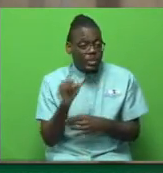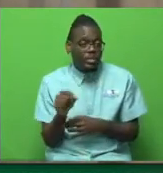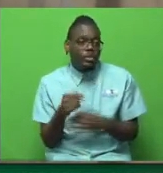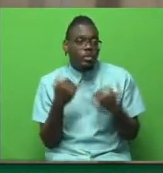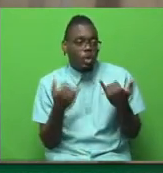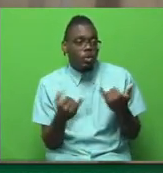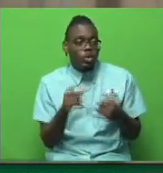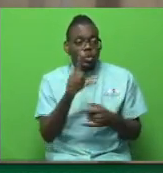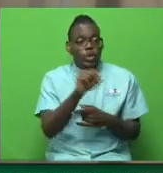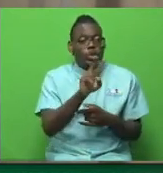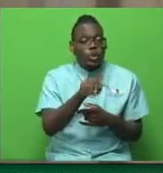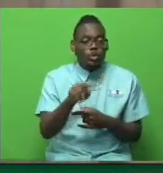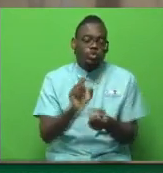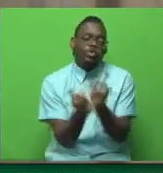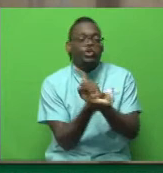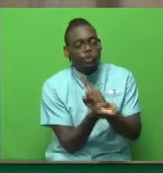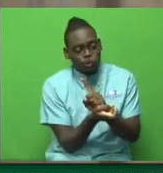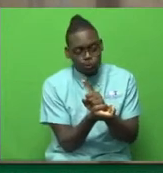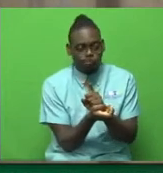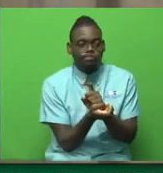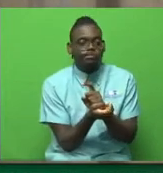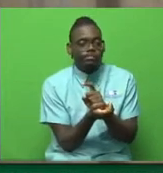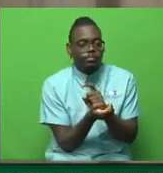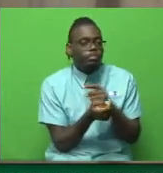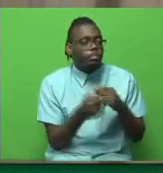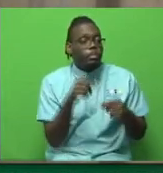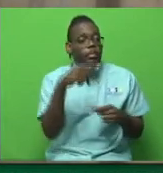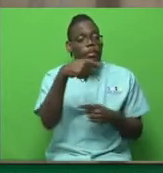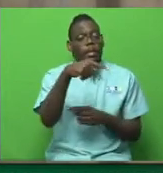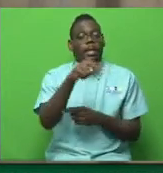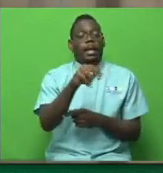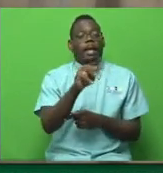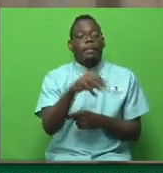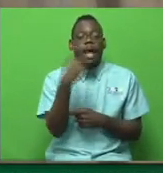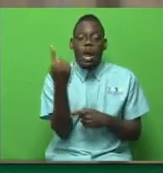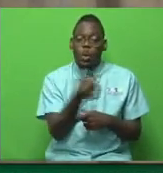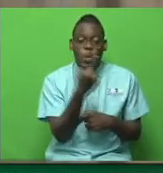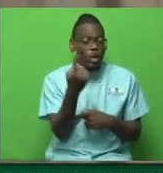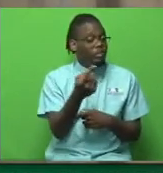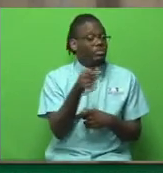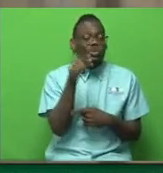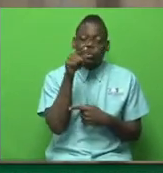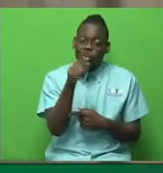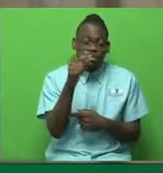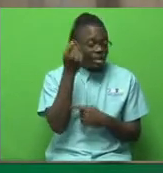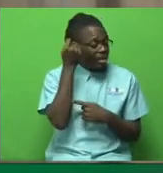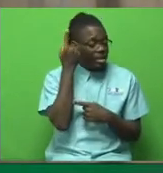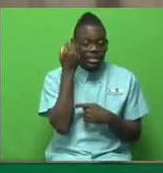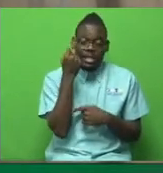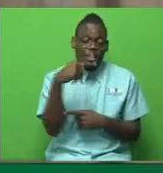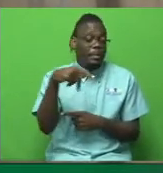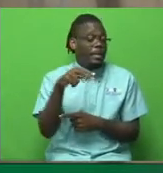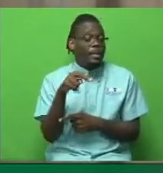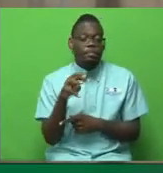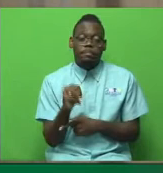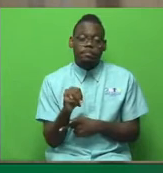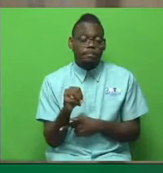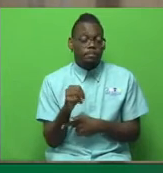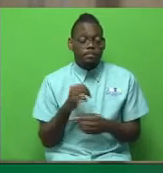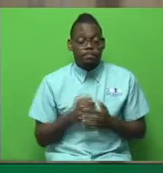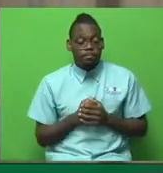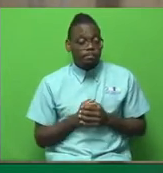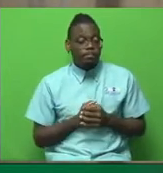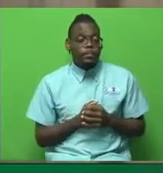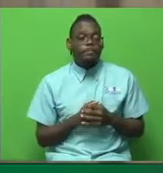be the only people in the world that did not understand that when you are choosing to pursue